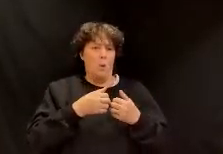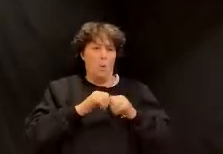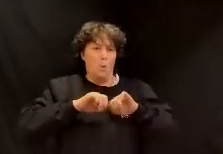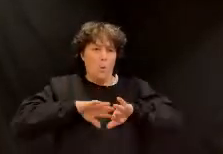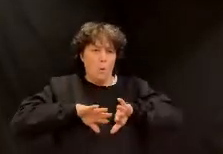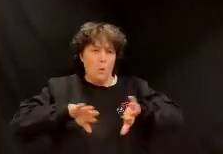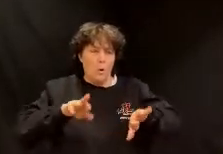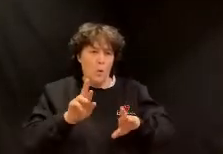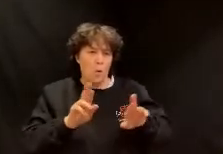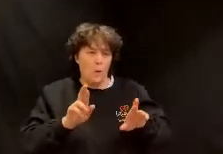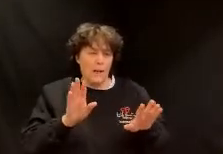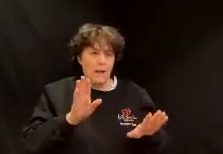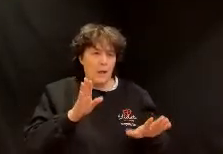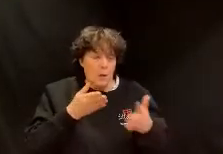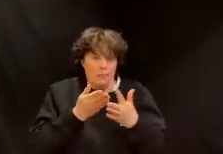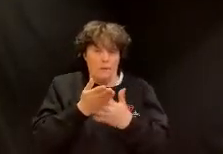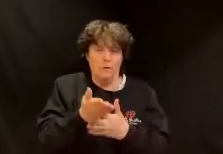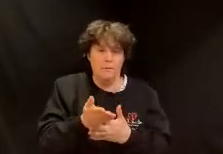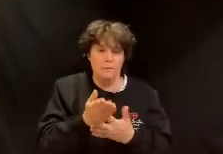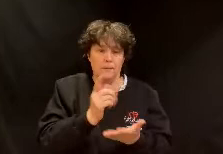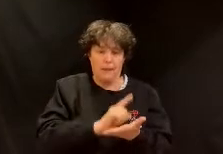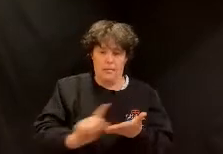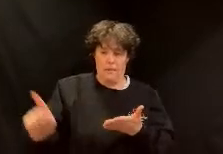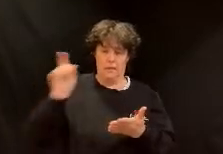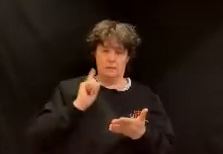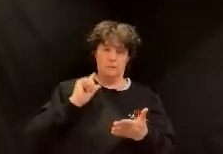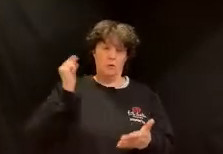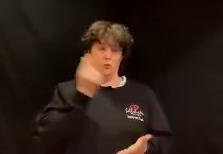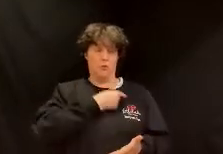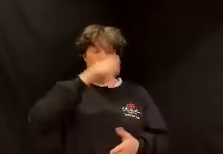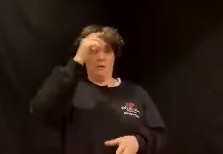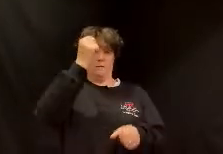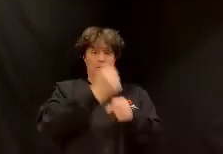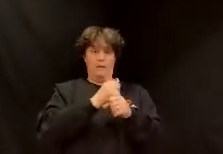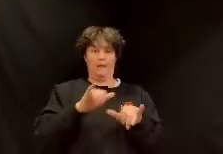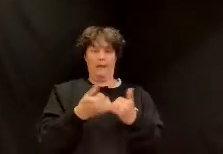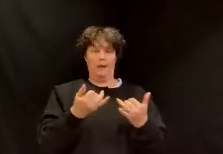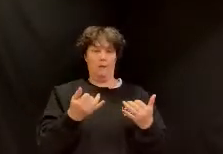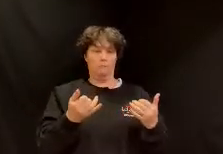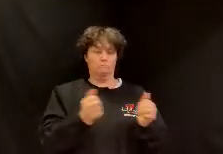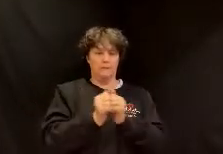right? Last week we talked about grace and faith and how they work together.